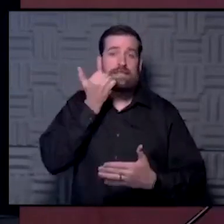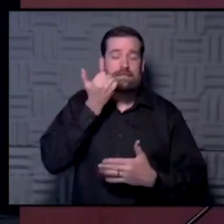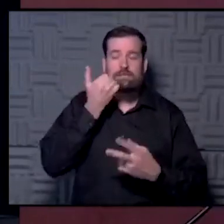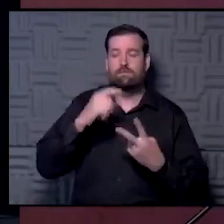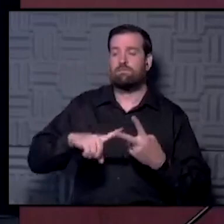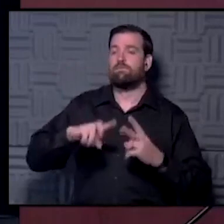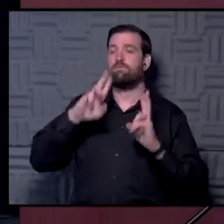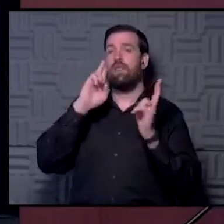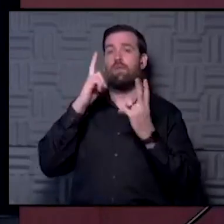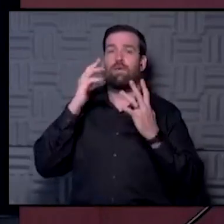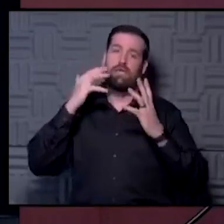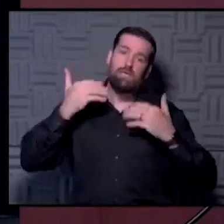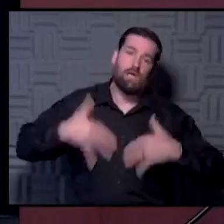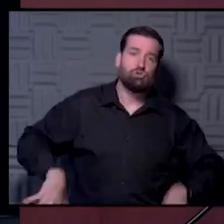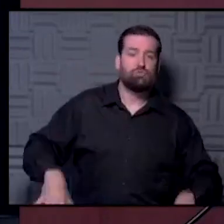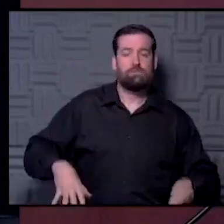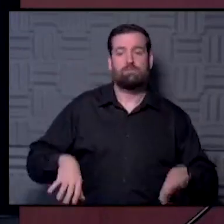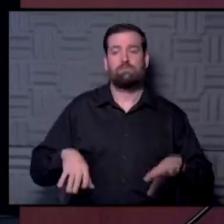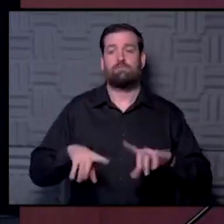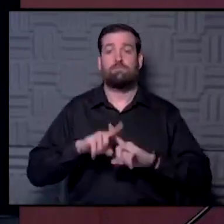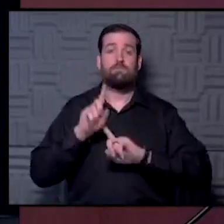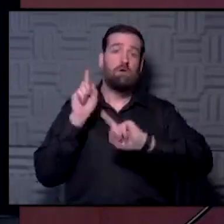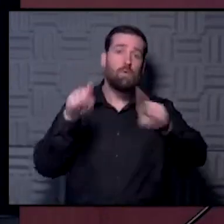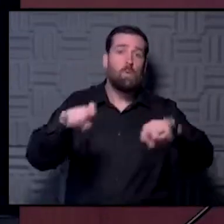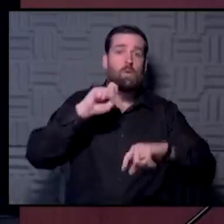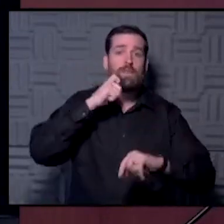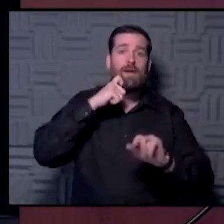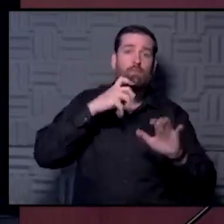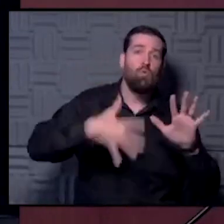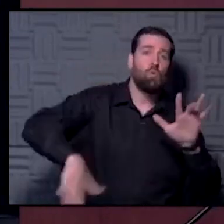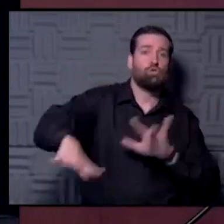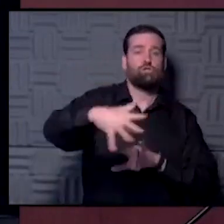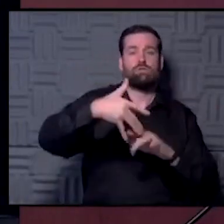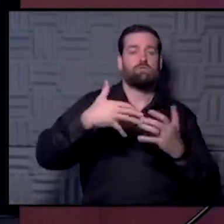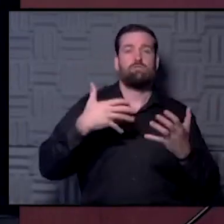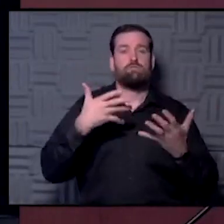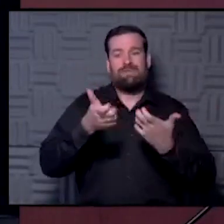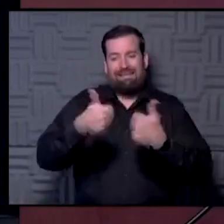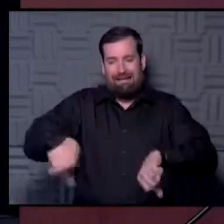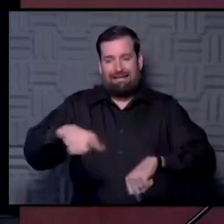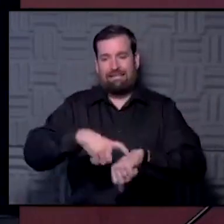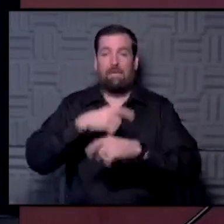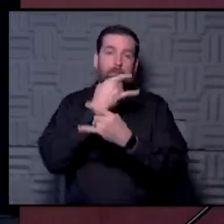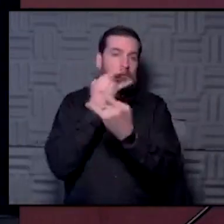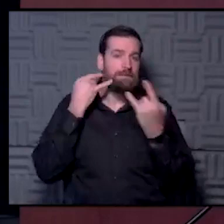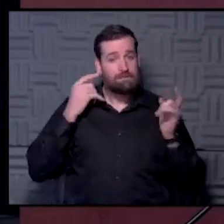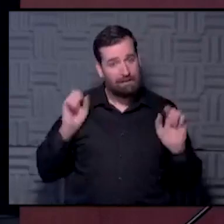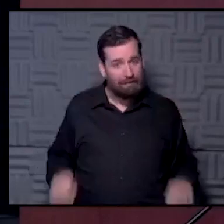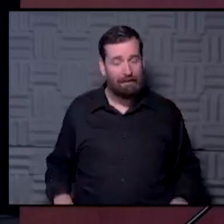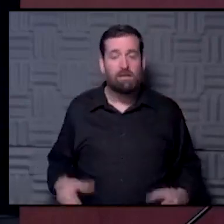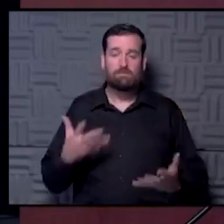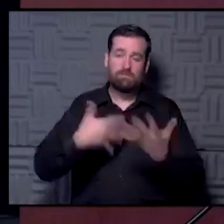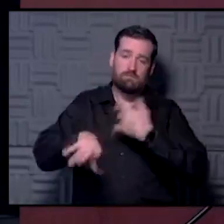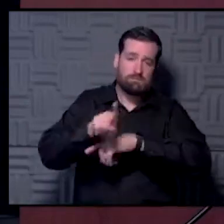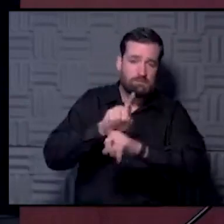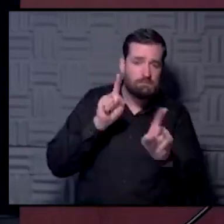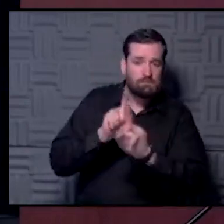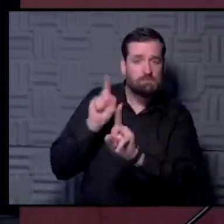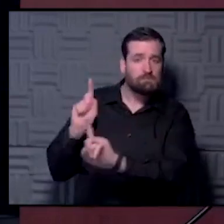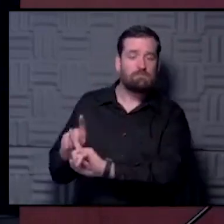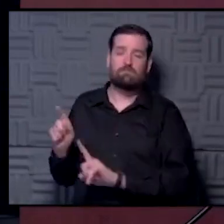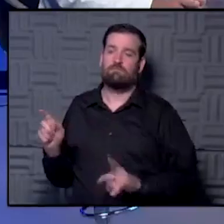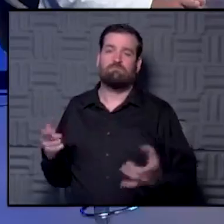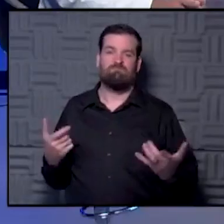Halloween costume on, or going to the apple orchard, anytime you can do those things, wear a mask, stay apart from people you don't live